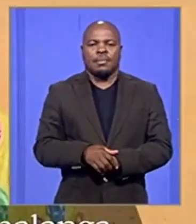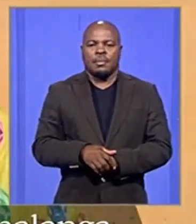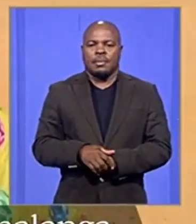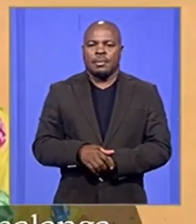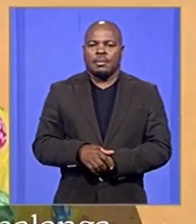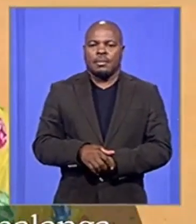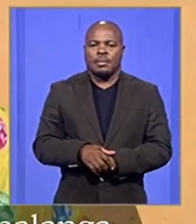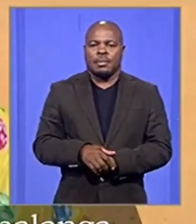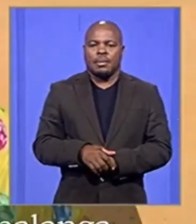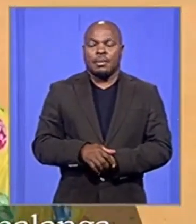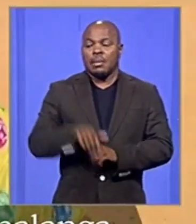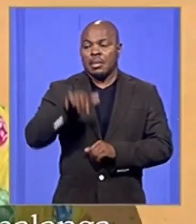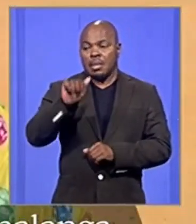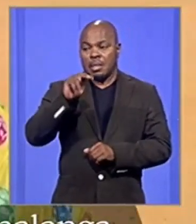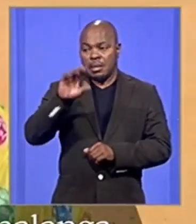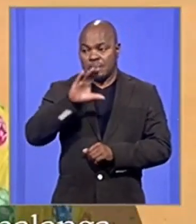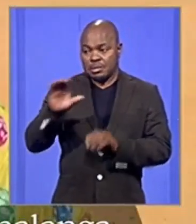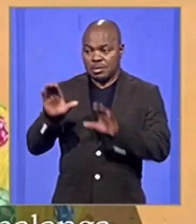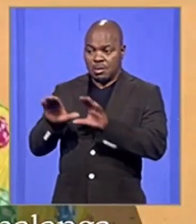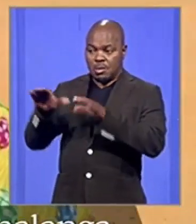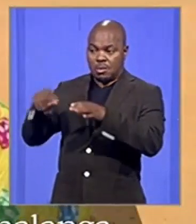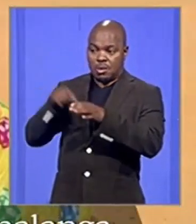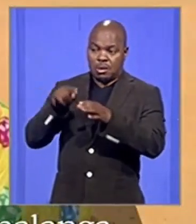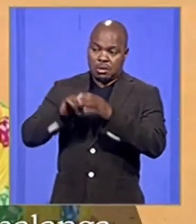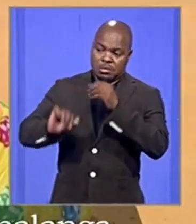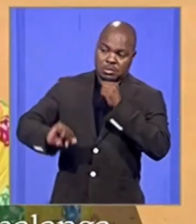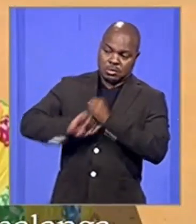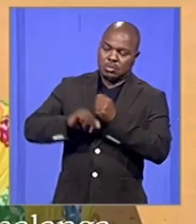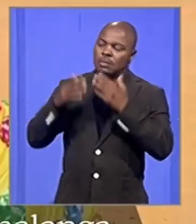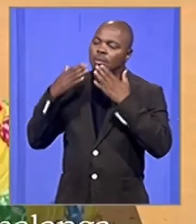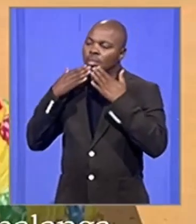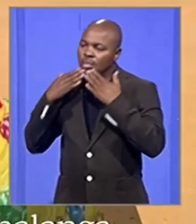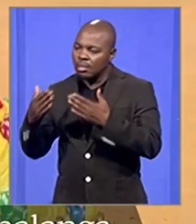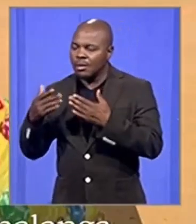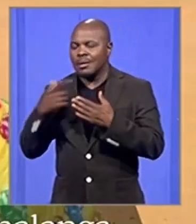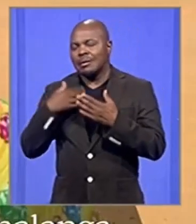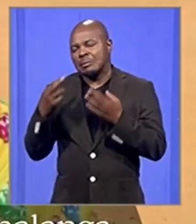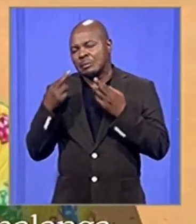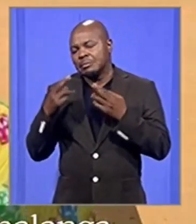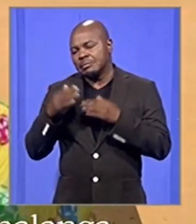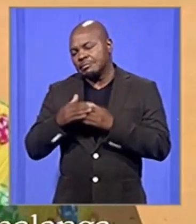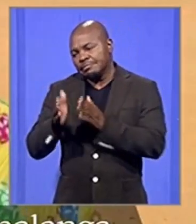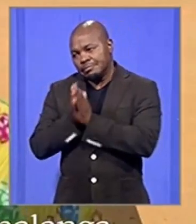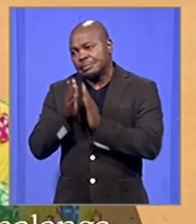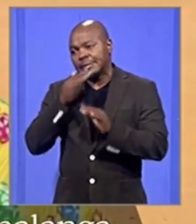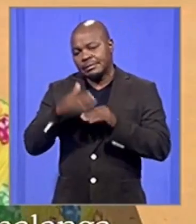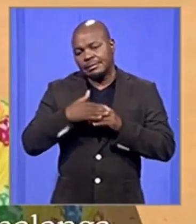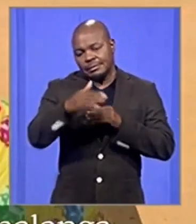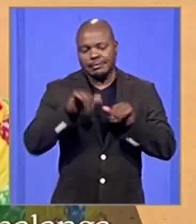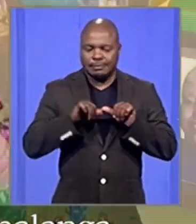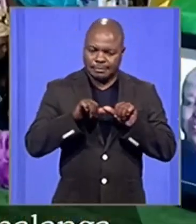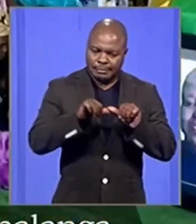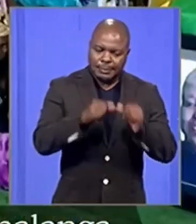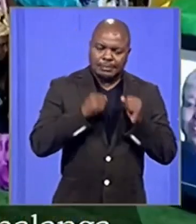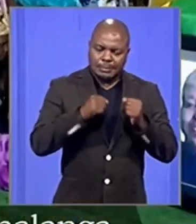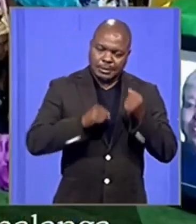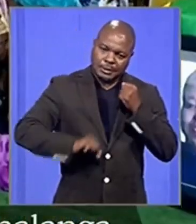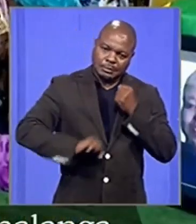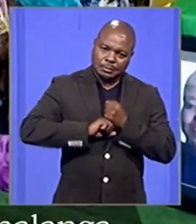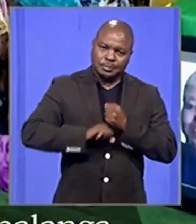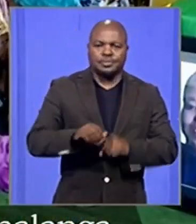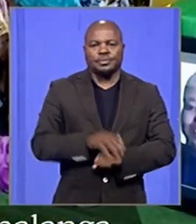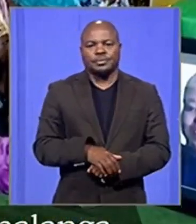Re leboga thekgo yeo re e hweditšego go tšwa go mokgatlo ebile re ipiletša gore ba tšwele pele go dira bjalo. As a